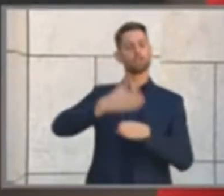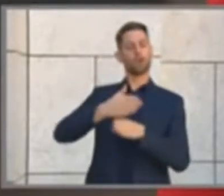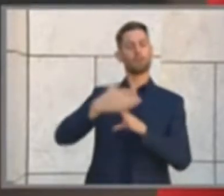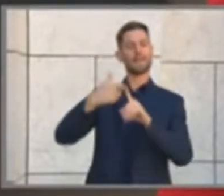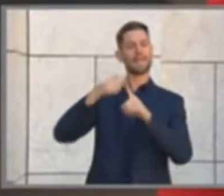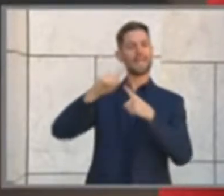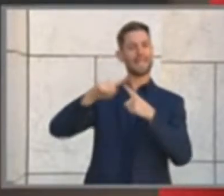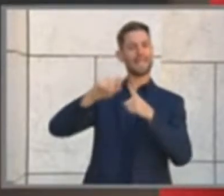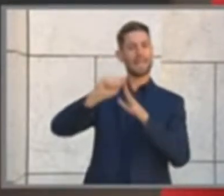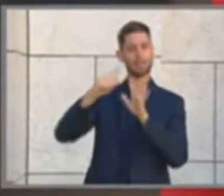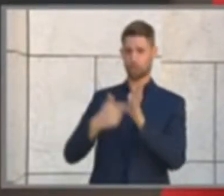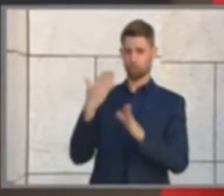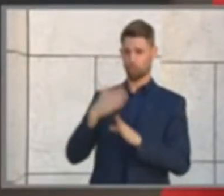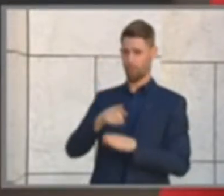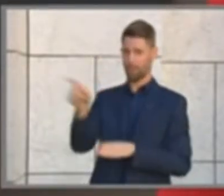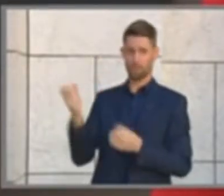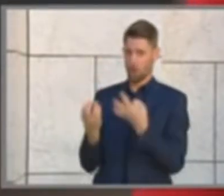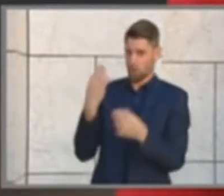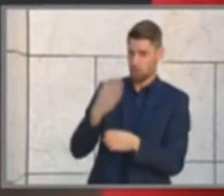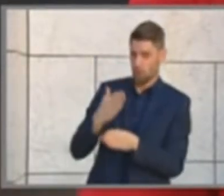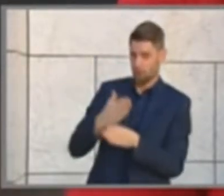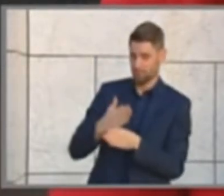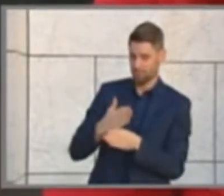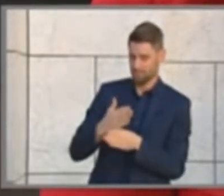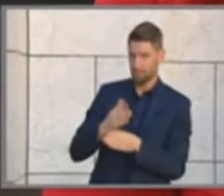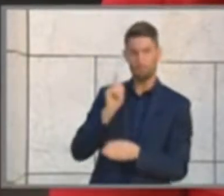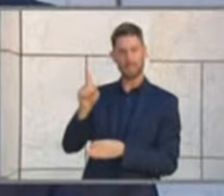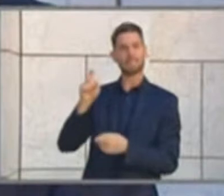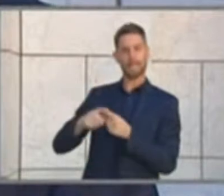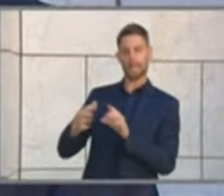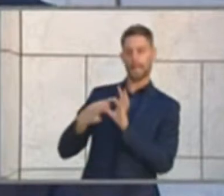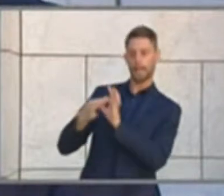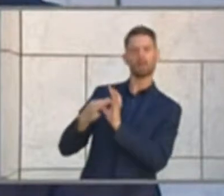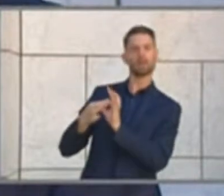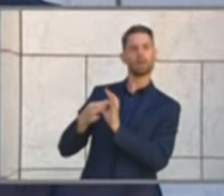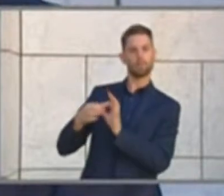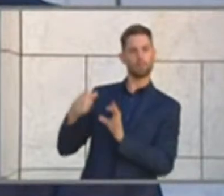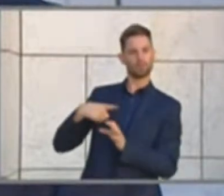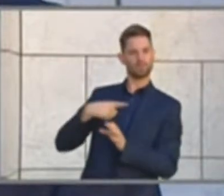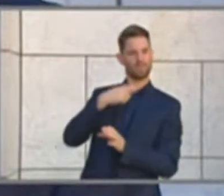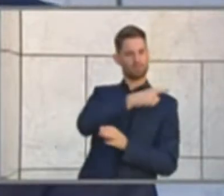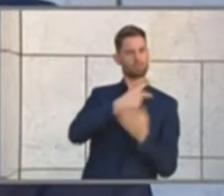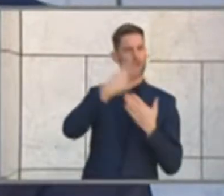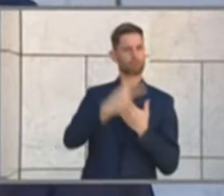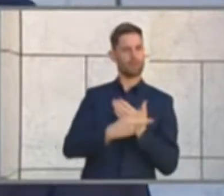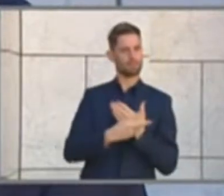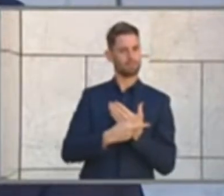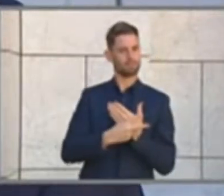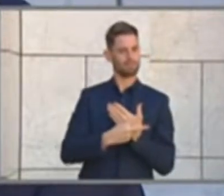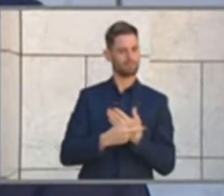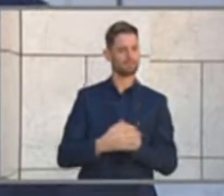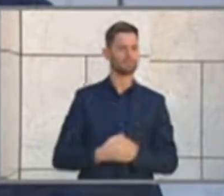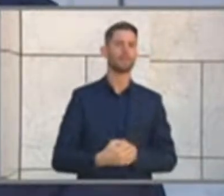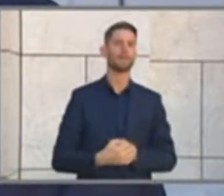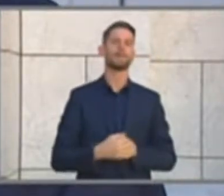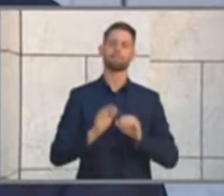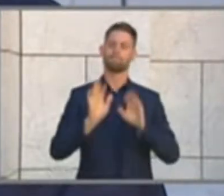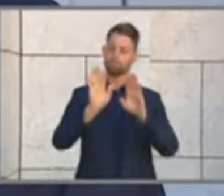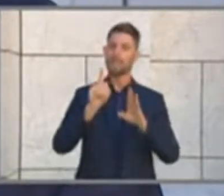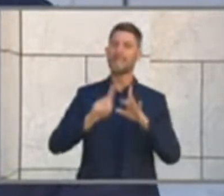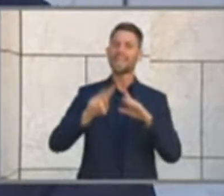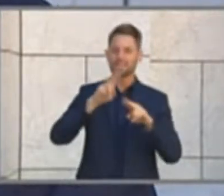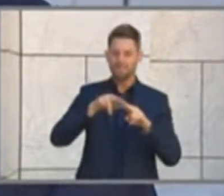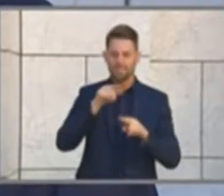laid off but are effectively unemployed? Well, I'll let the Treasurer speak more to this. When you get underneath the